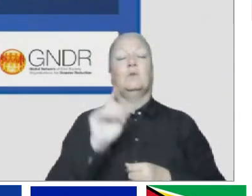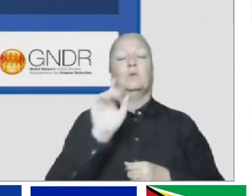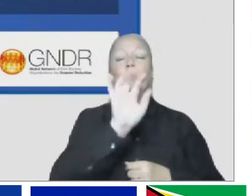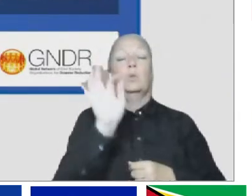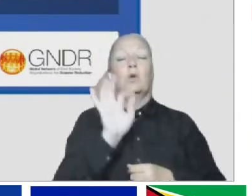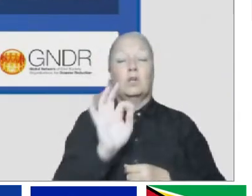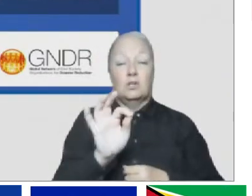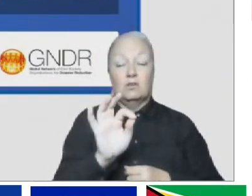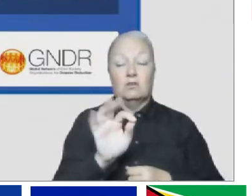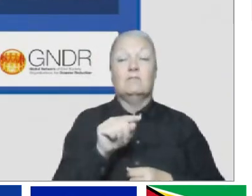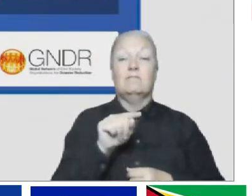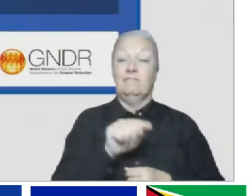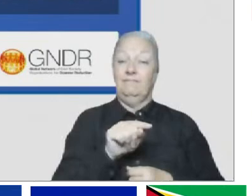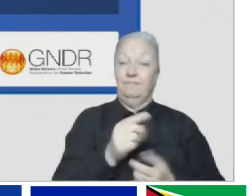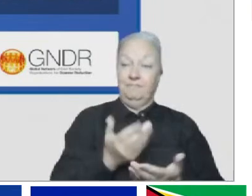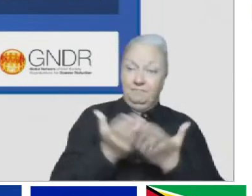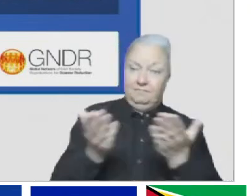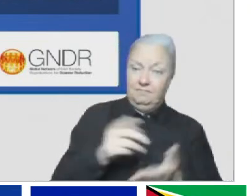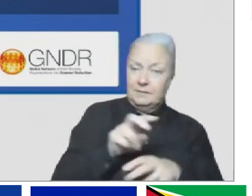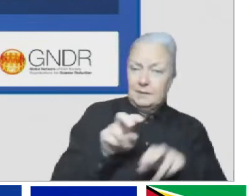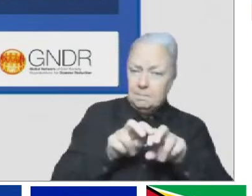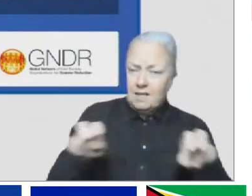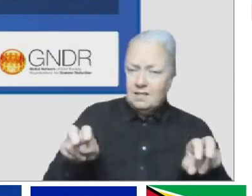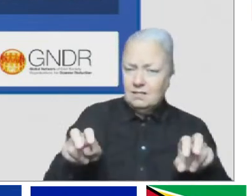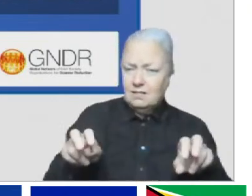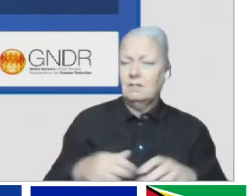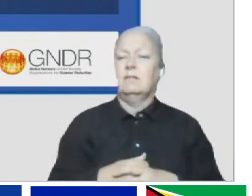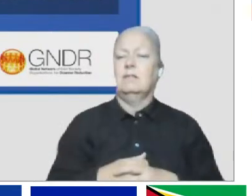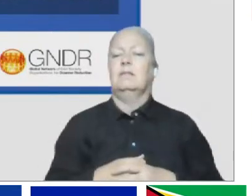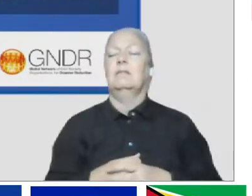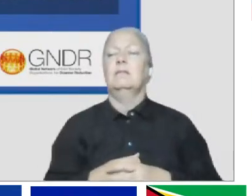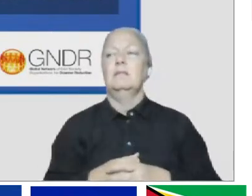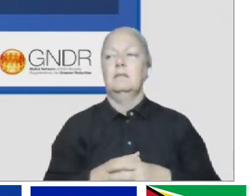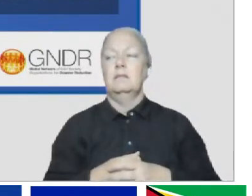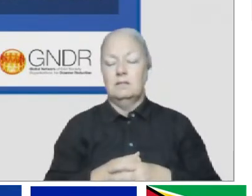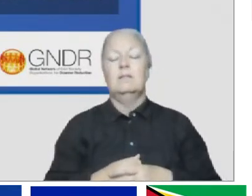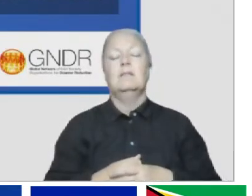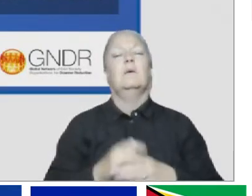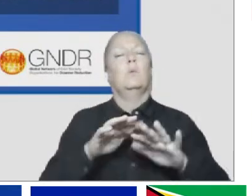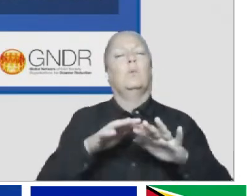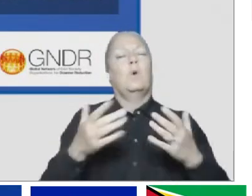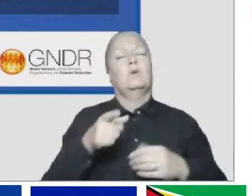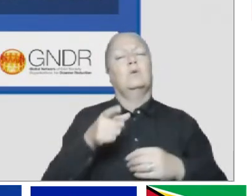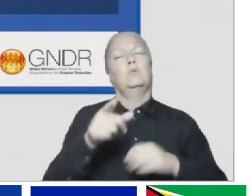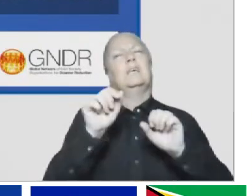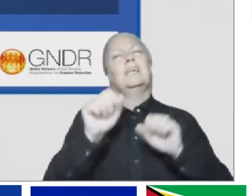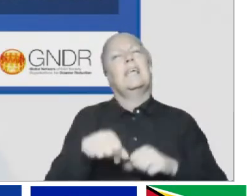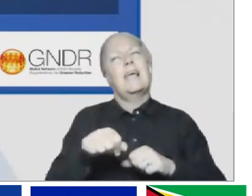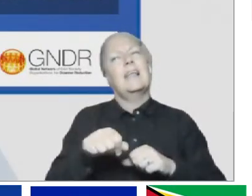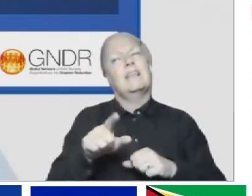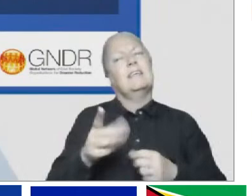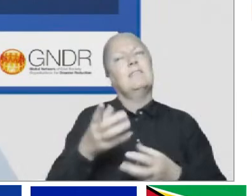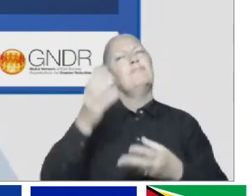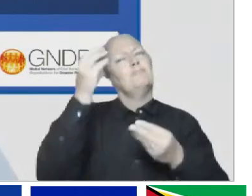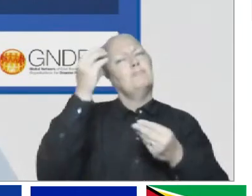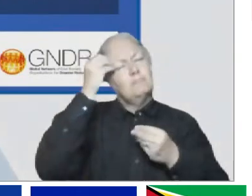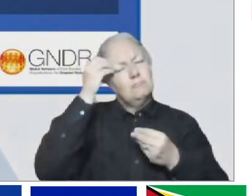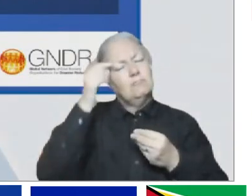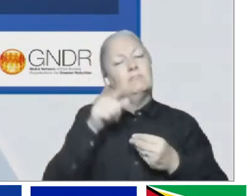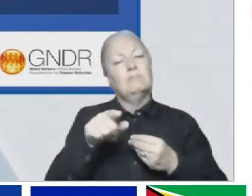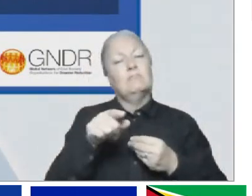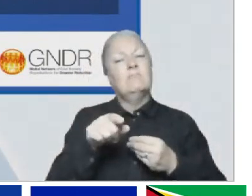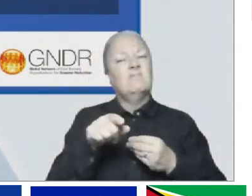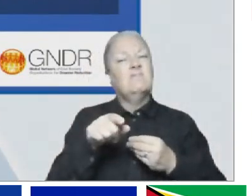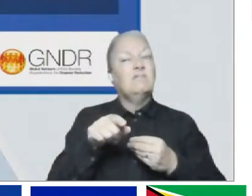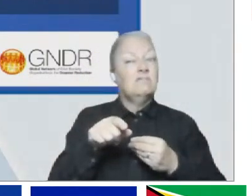great lessons could you share about this pandemic in relation to disaster risk management, which will allow us to